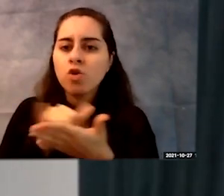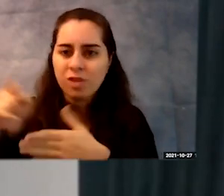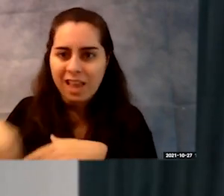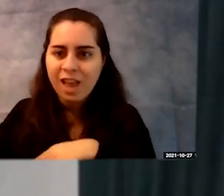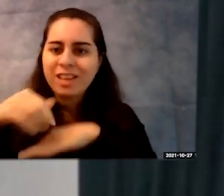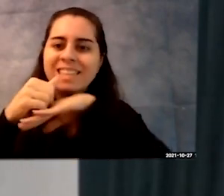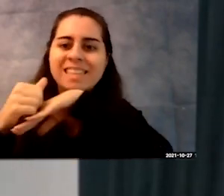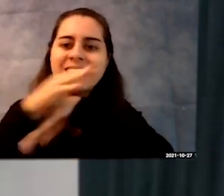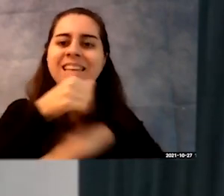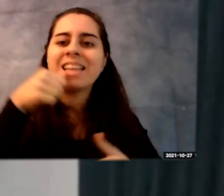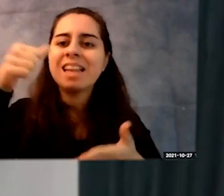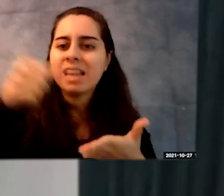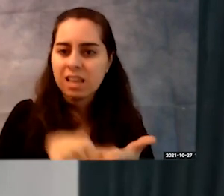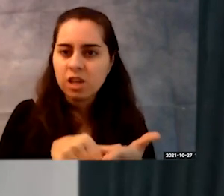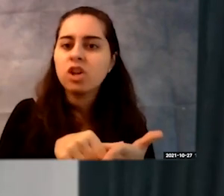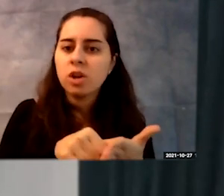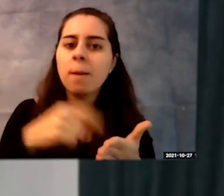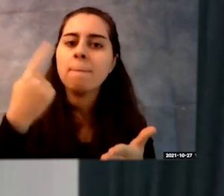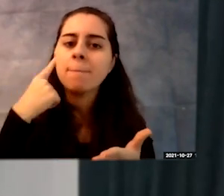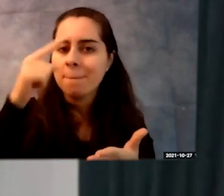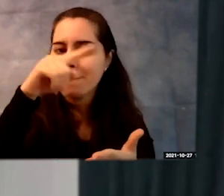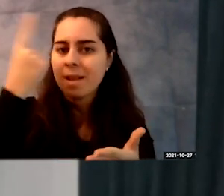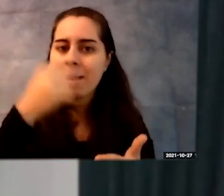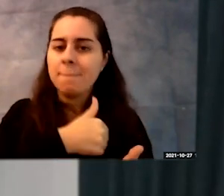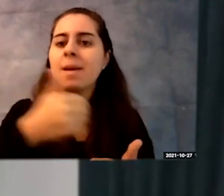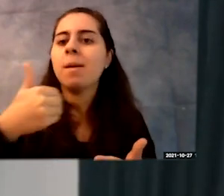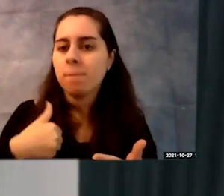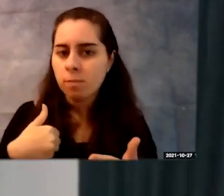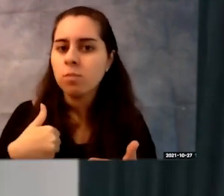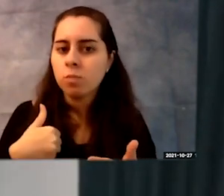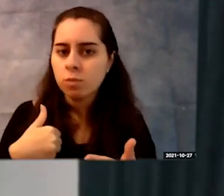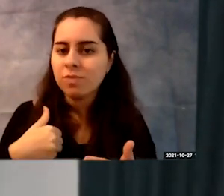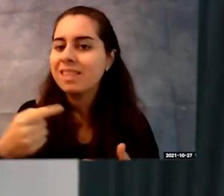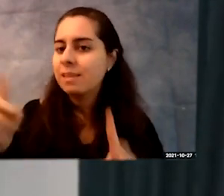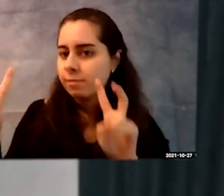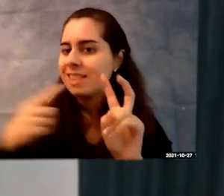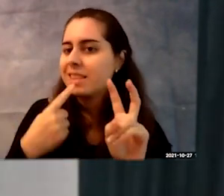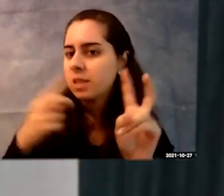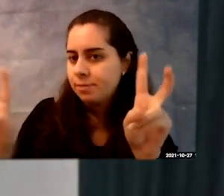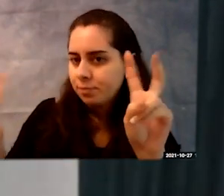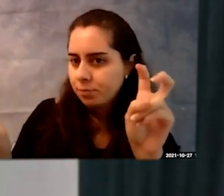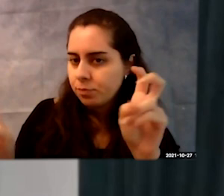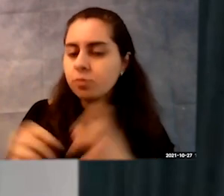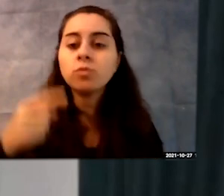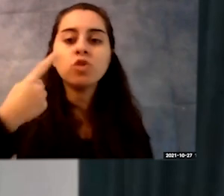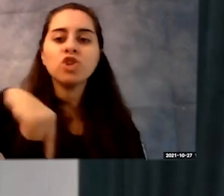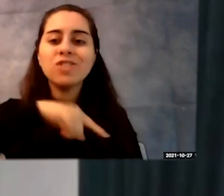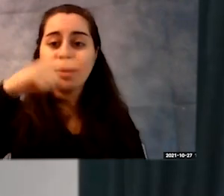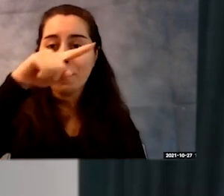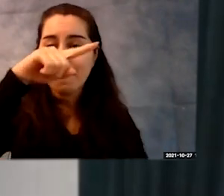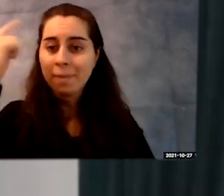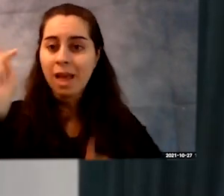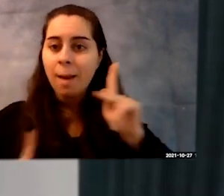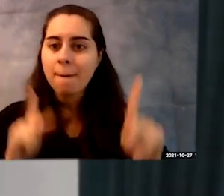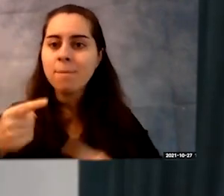Black Caucus members of the House, where they state, and I quote, that as Black people, we know too